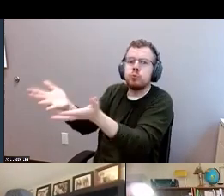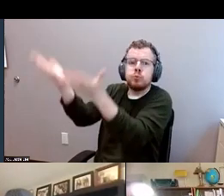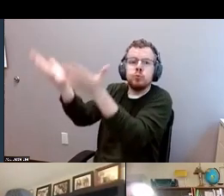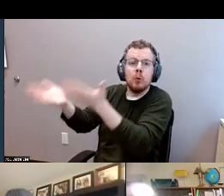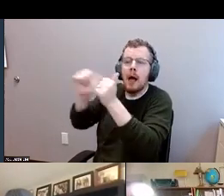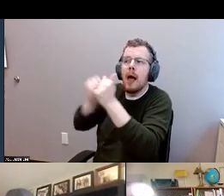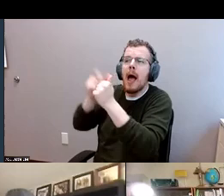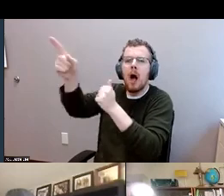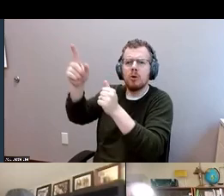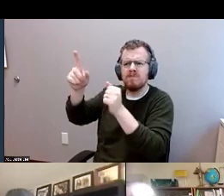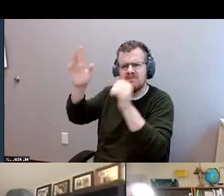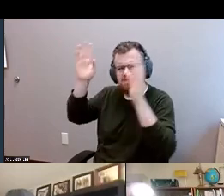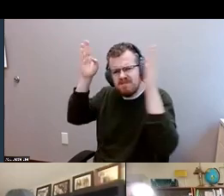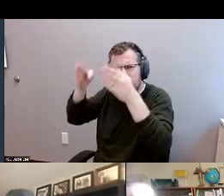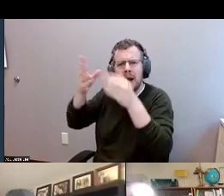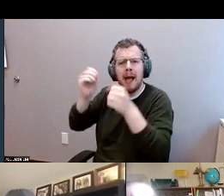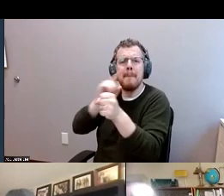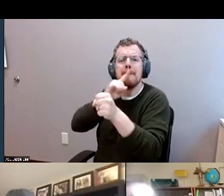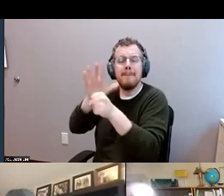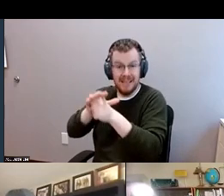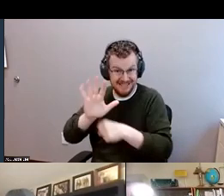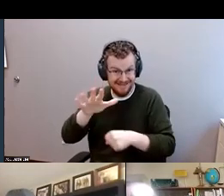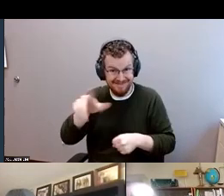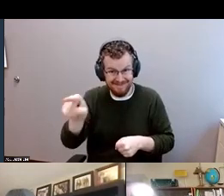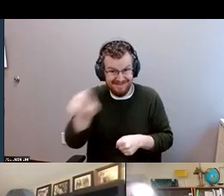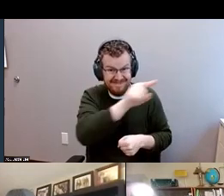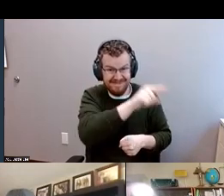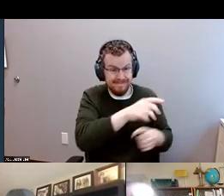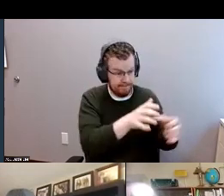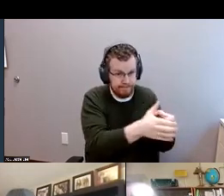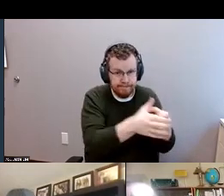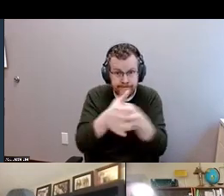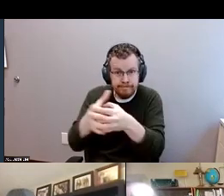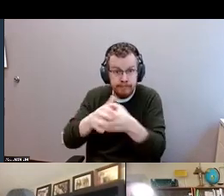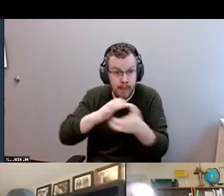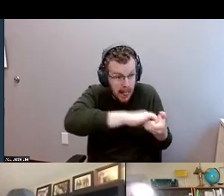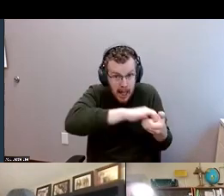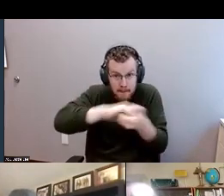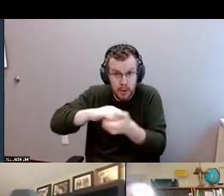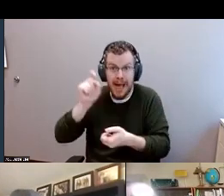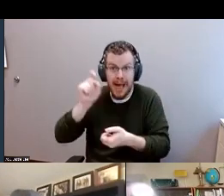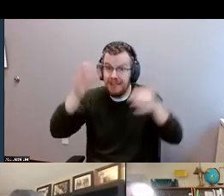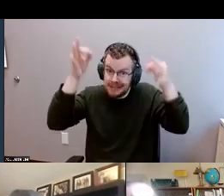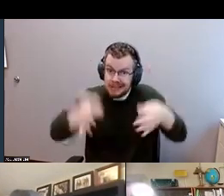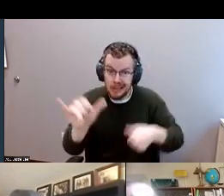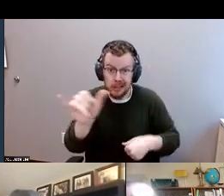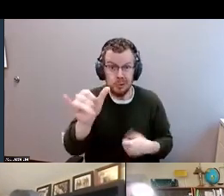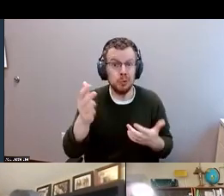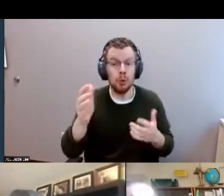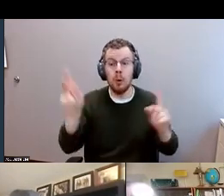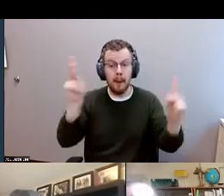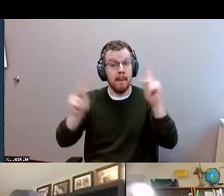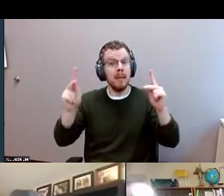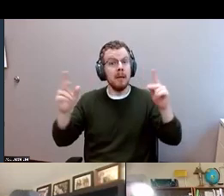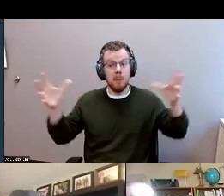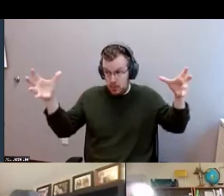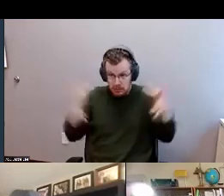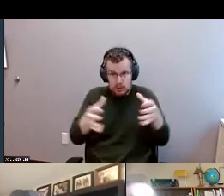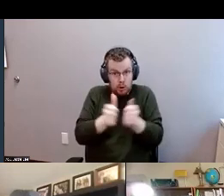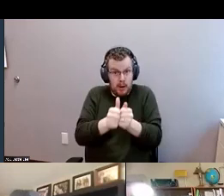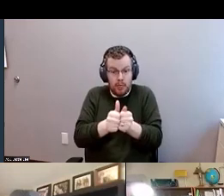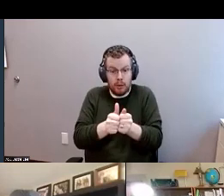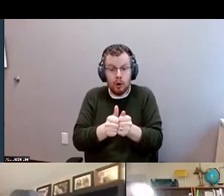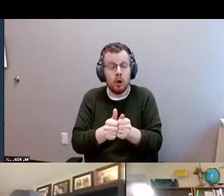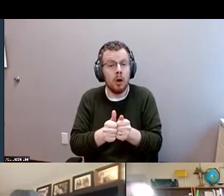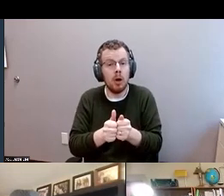committed? But the collaboratives need to make some decisions too, those people who've gotten together. And most